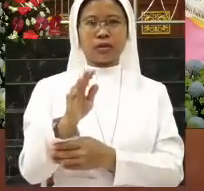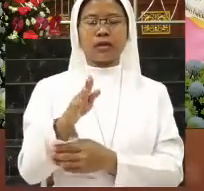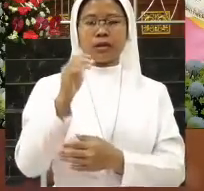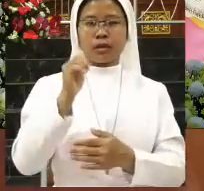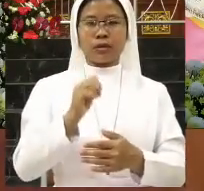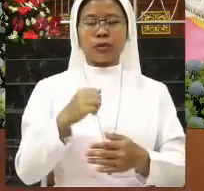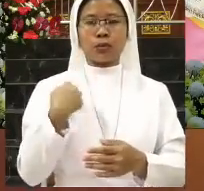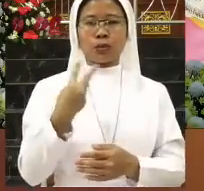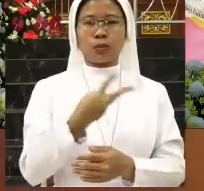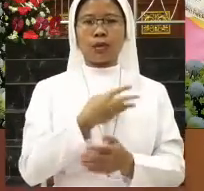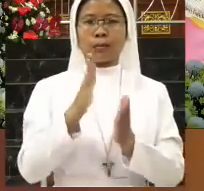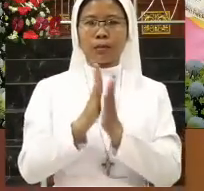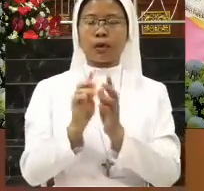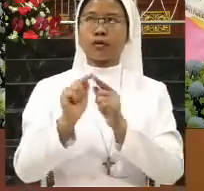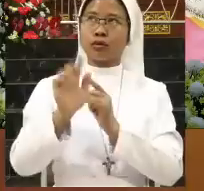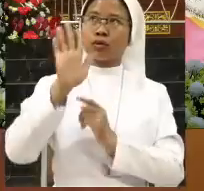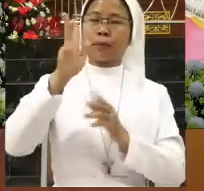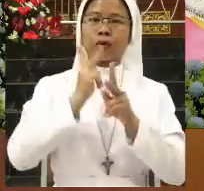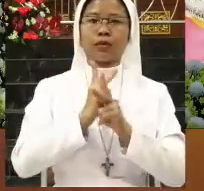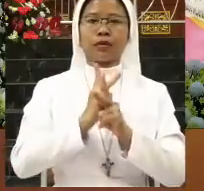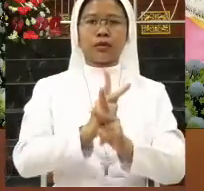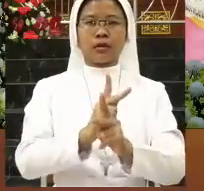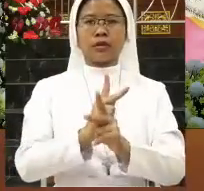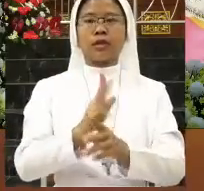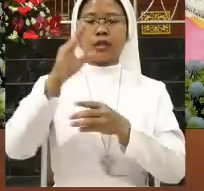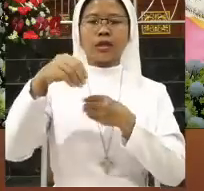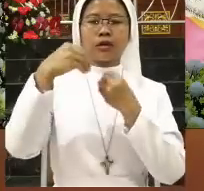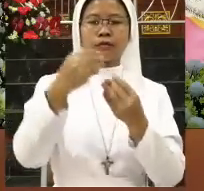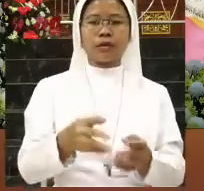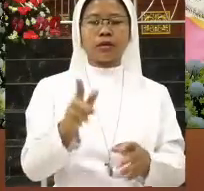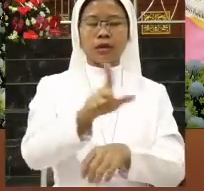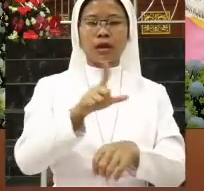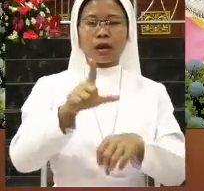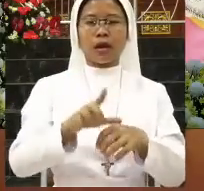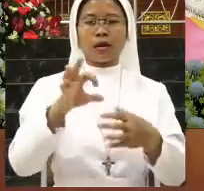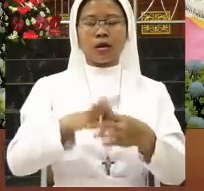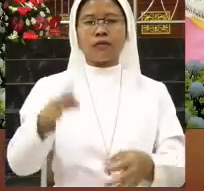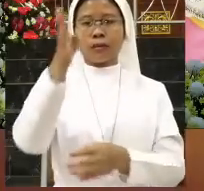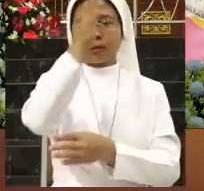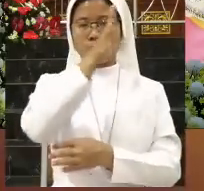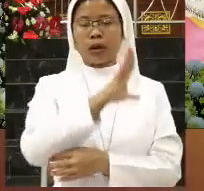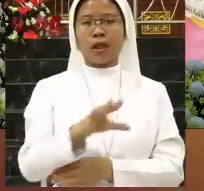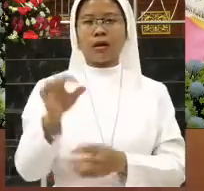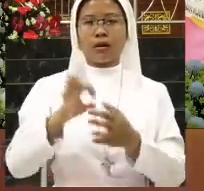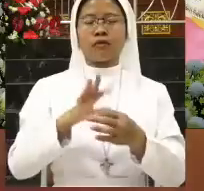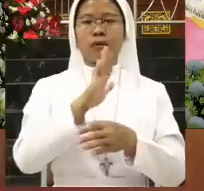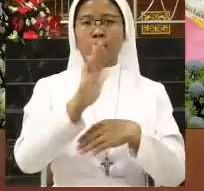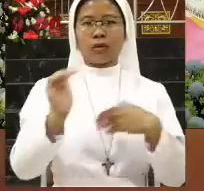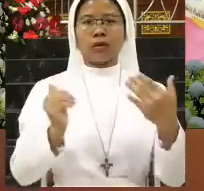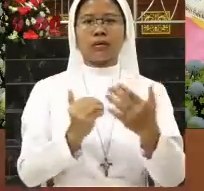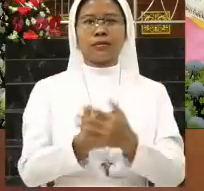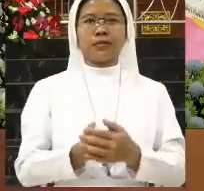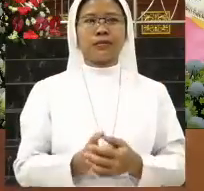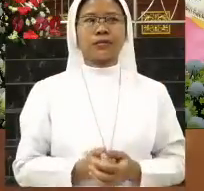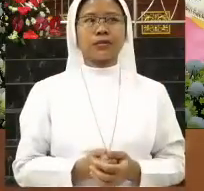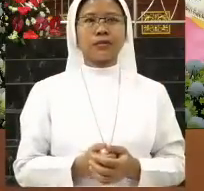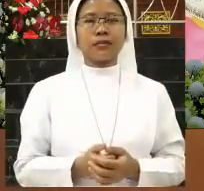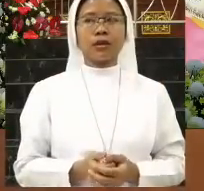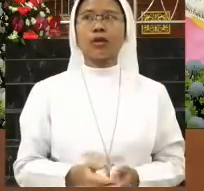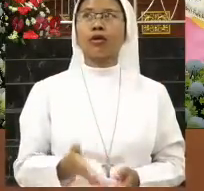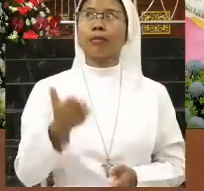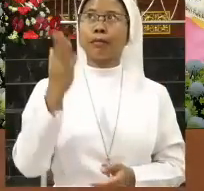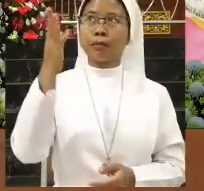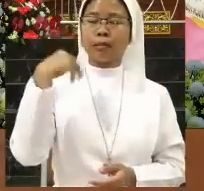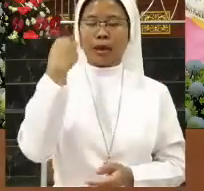call. To thine protection is entrusted our land of Bicol and of all. Heed, O